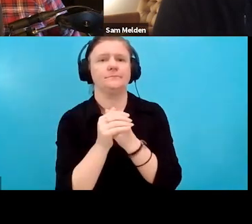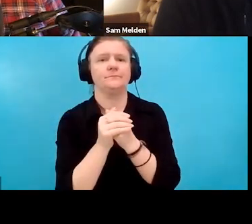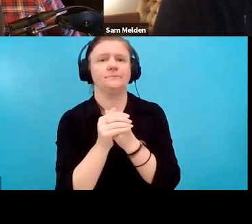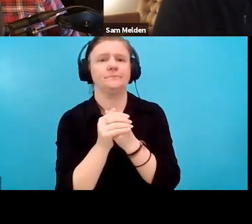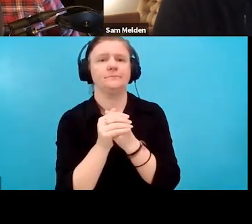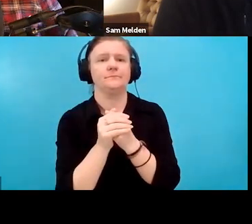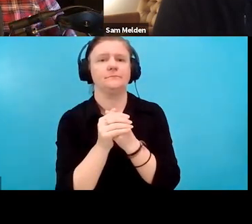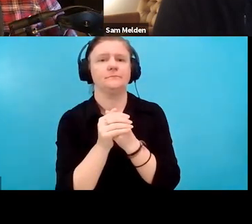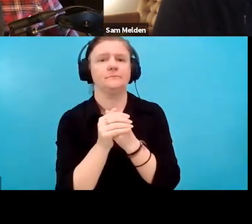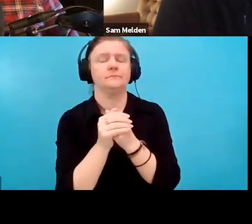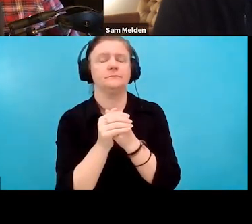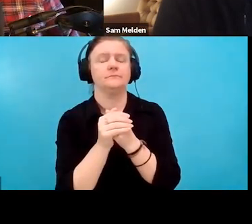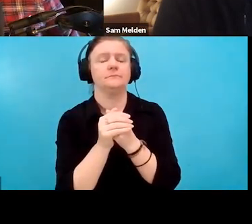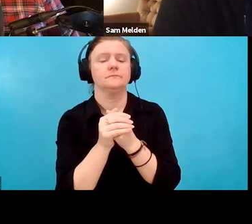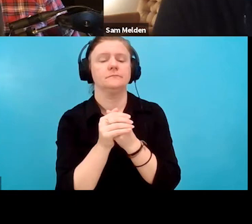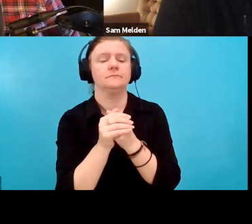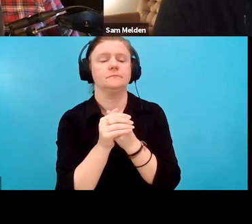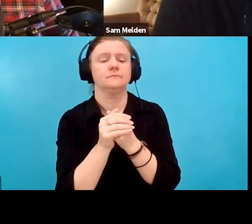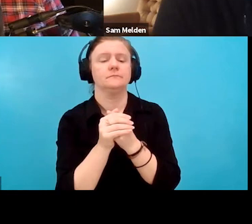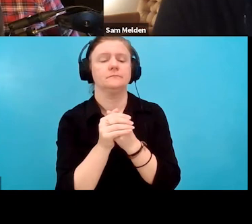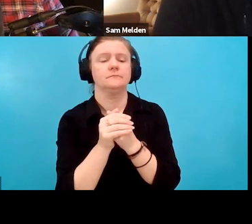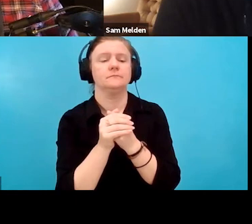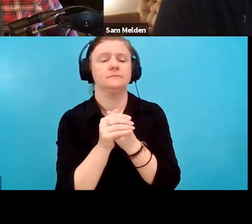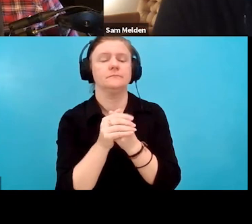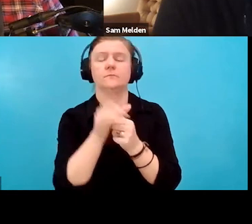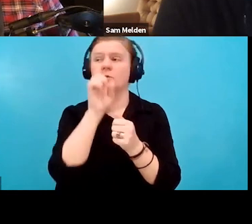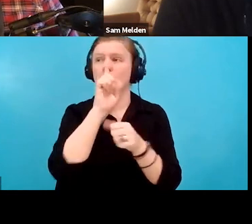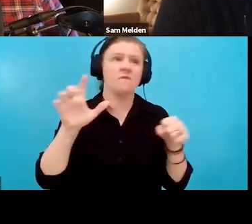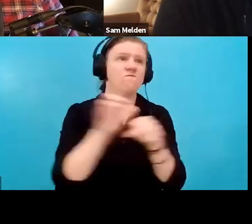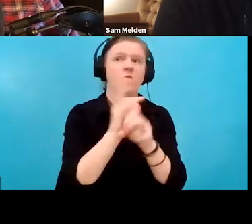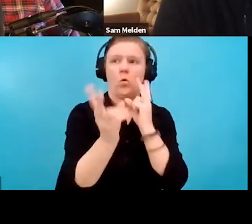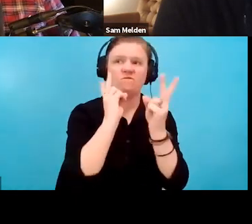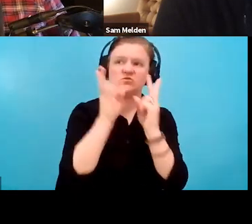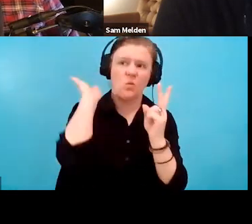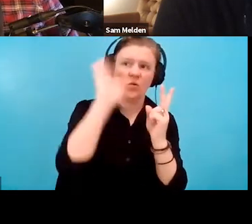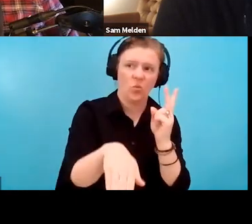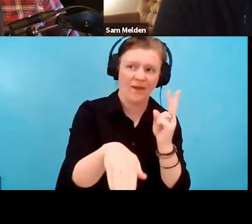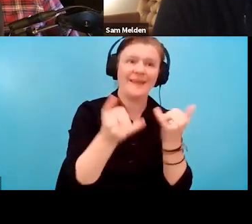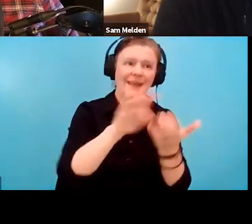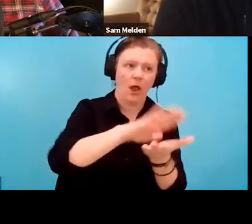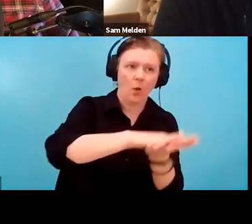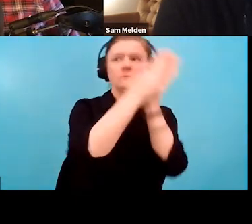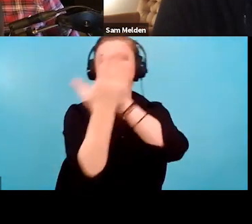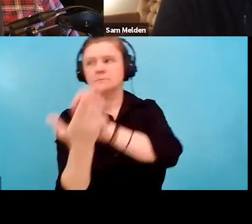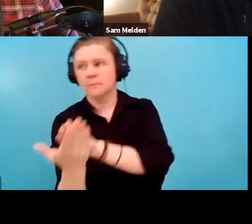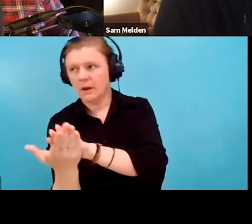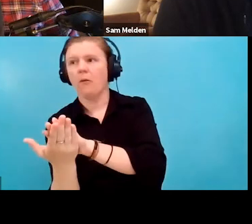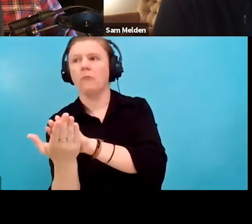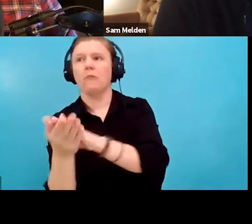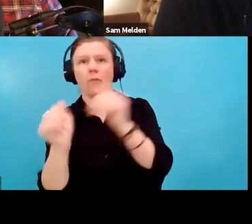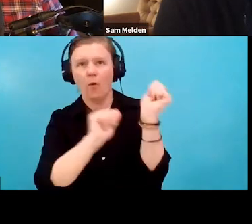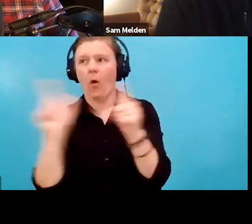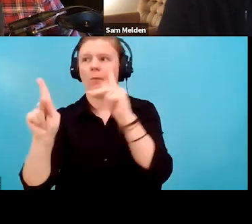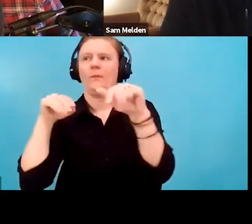it allows at least something of that, what was a purely visual experience, to be communicated to